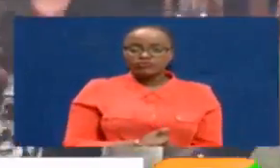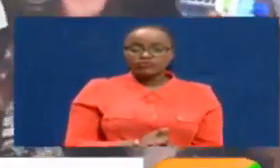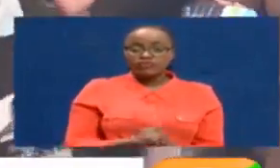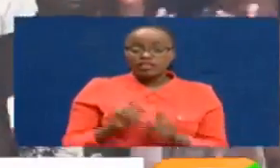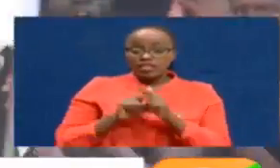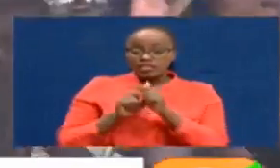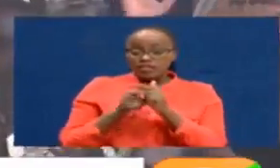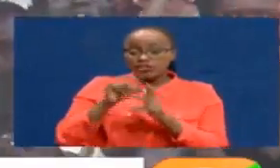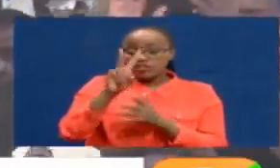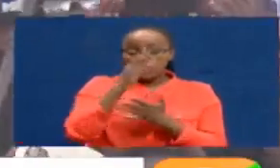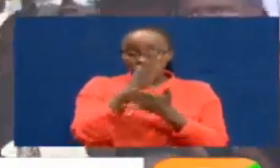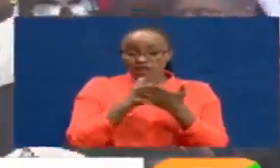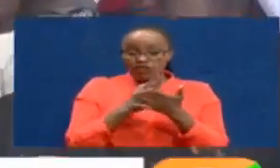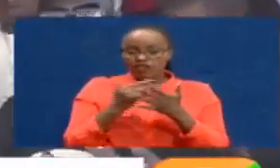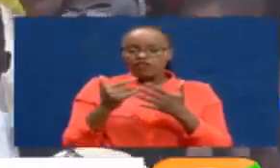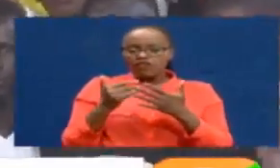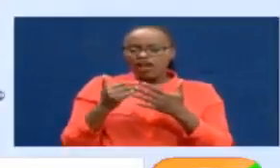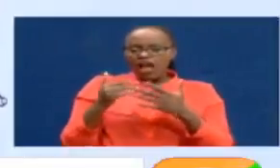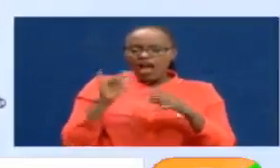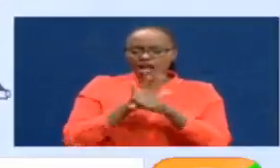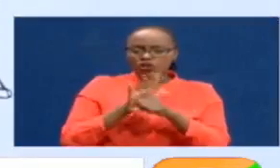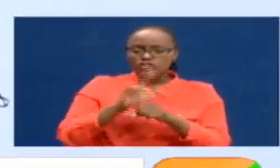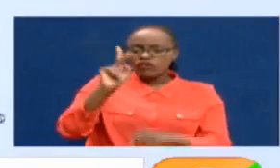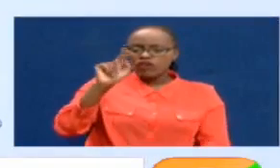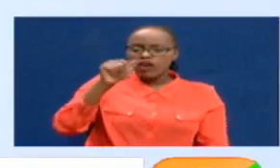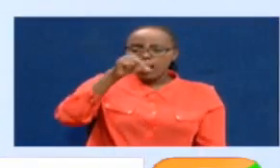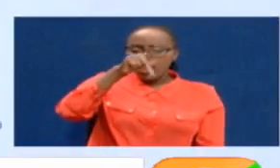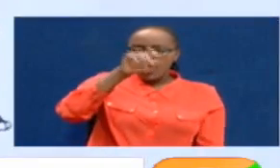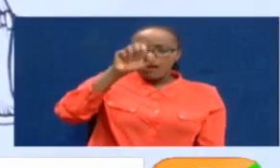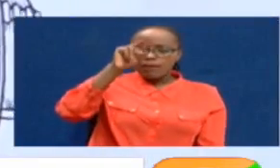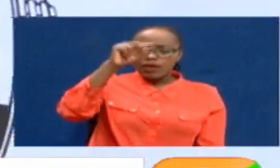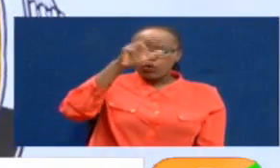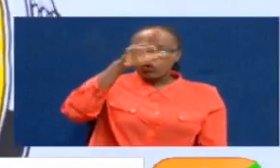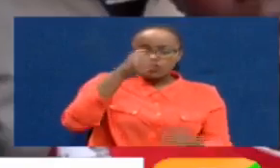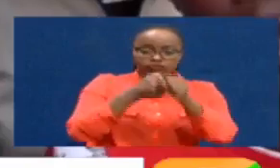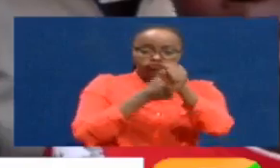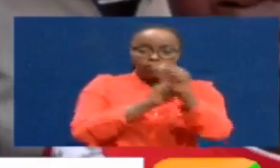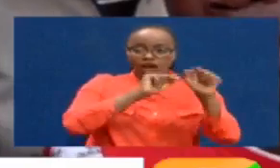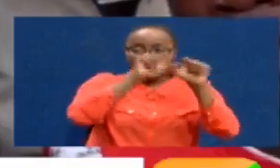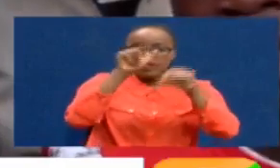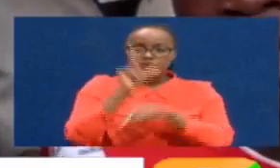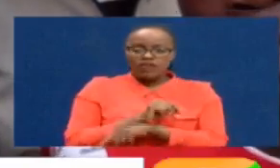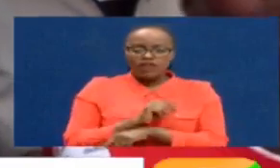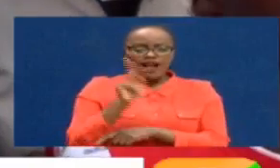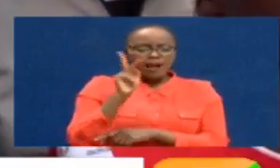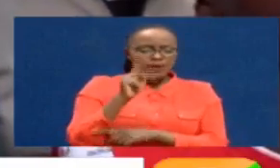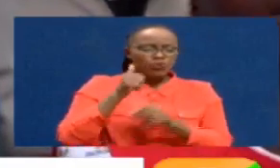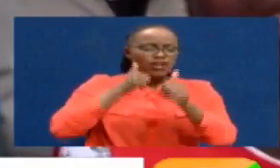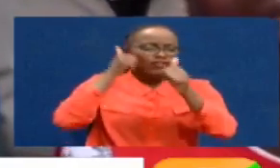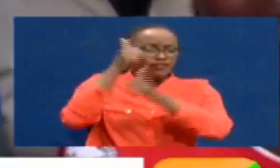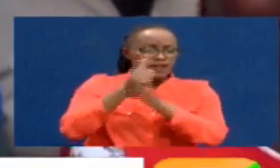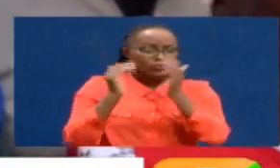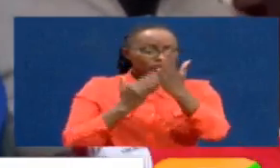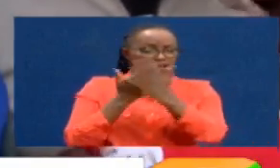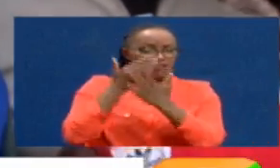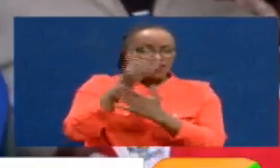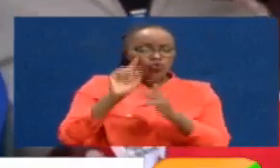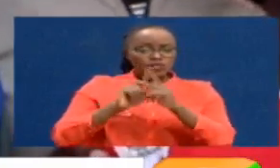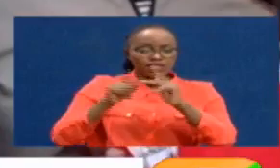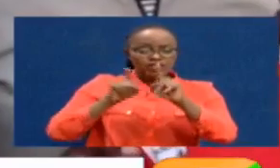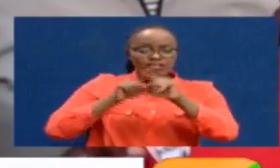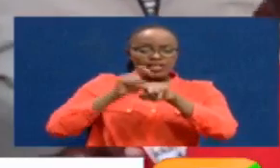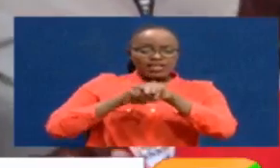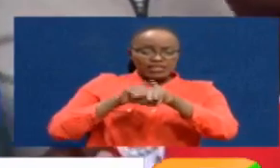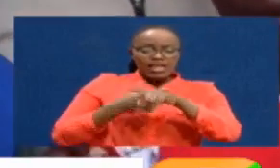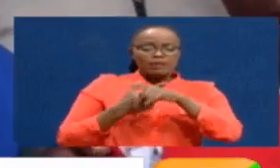At the beginning of the second half, a large contingent of Kapenguria Heroes fans arrived at the stadium. Kapenguria ni mbali hadi kufika hapa. Tulianza safari